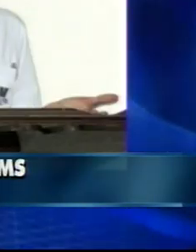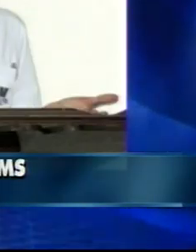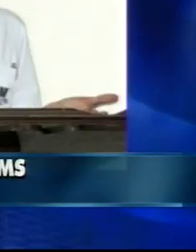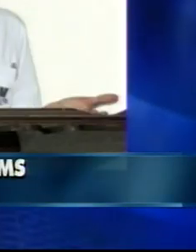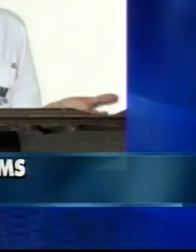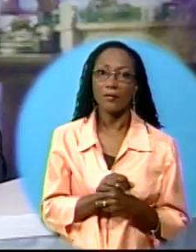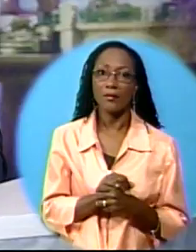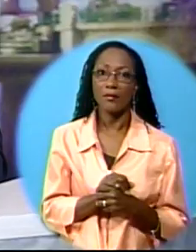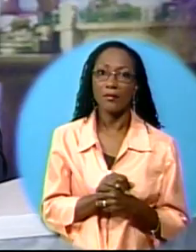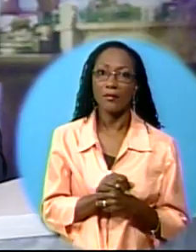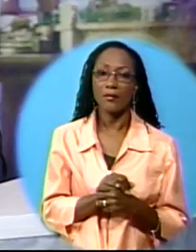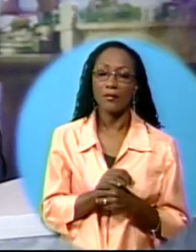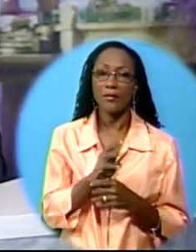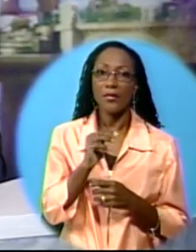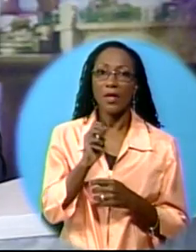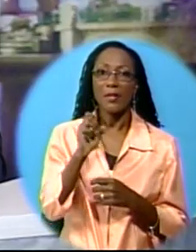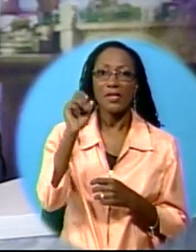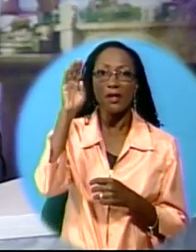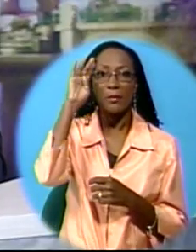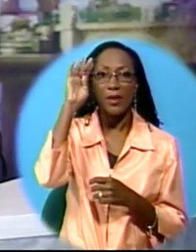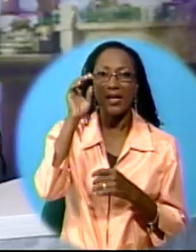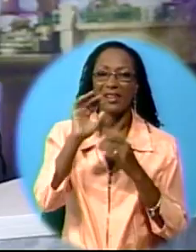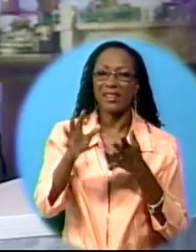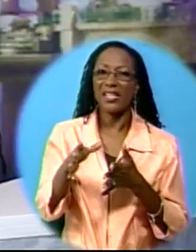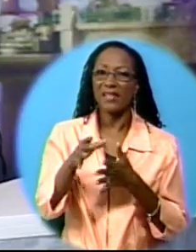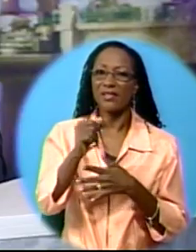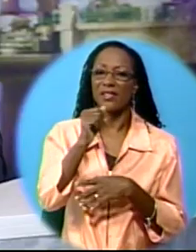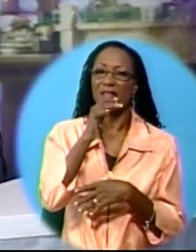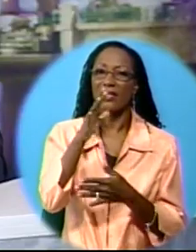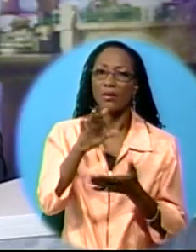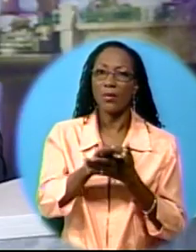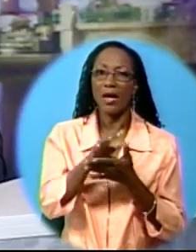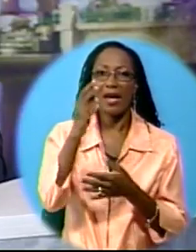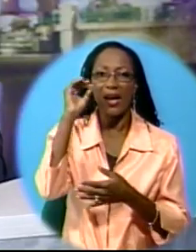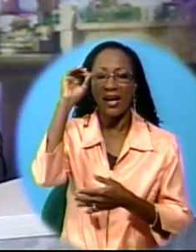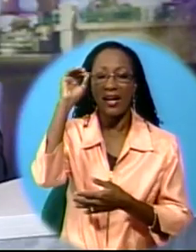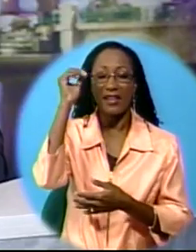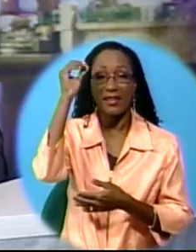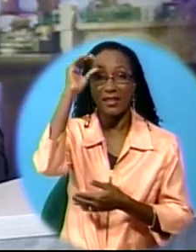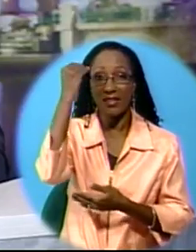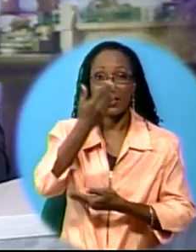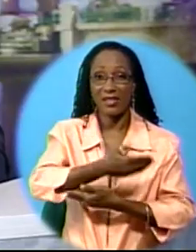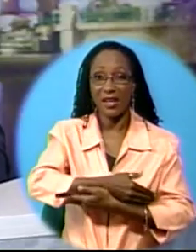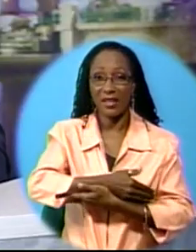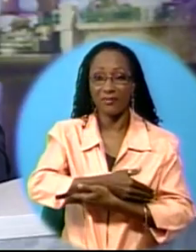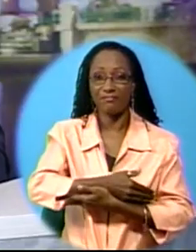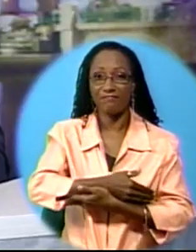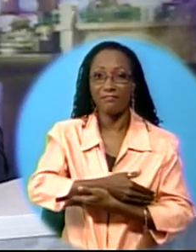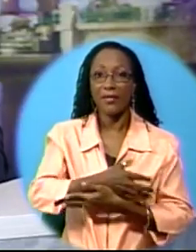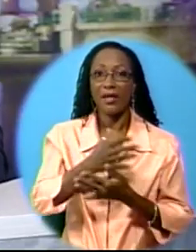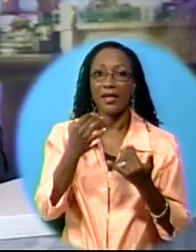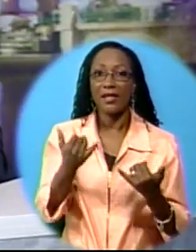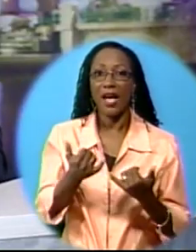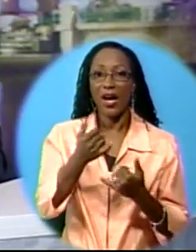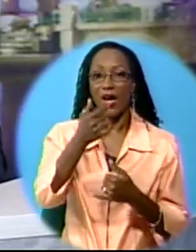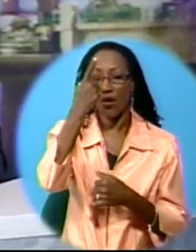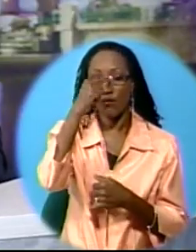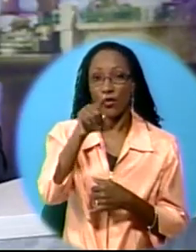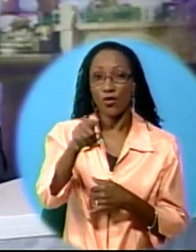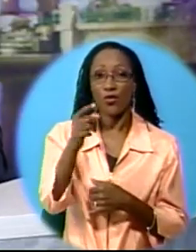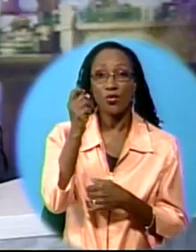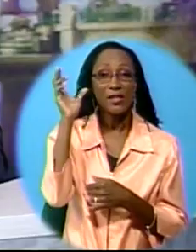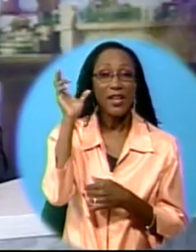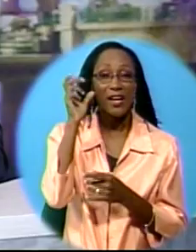death. Burns leaves to mourn his widow and a son, Robbie. Now for your take tonight, where